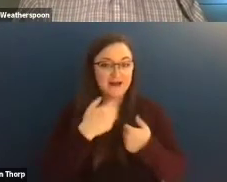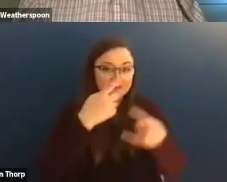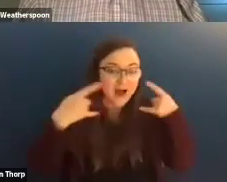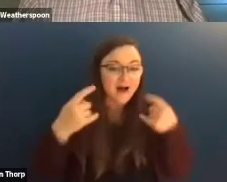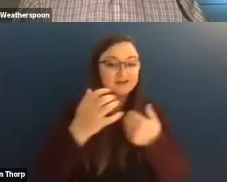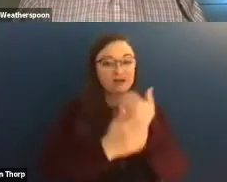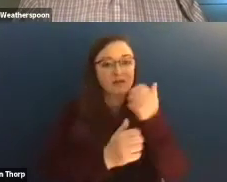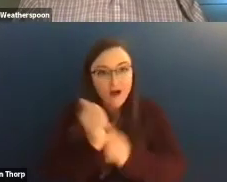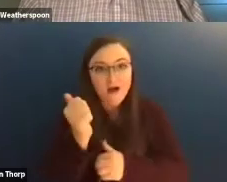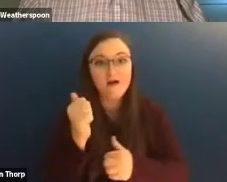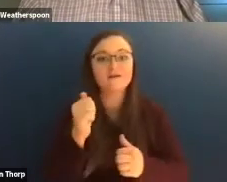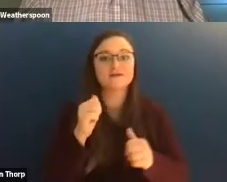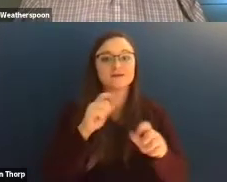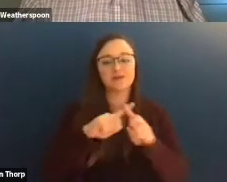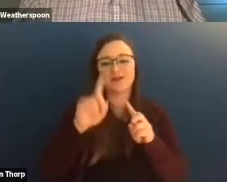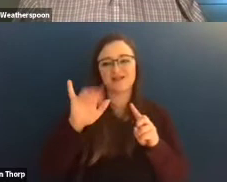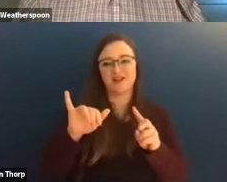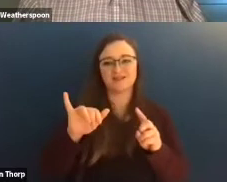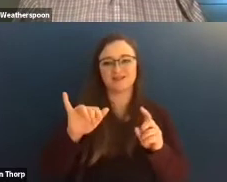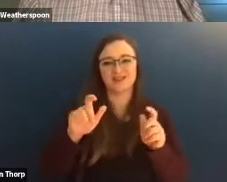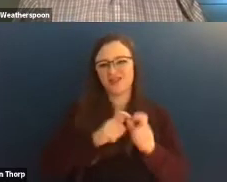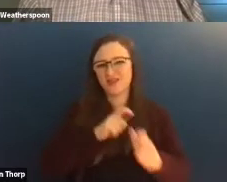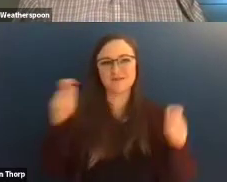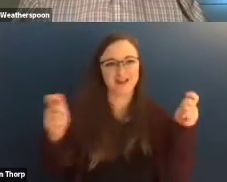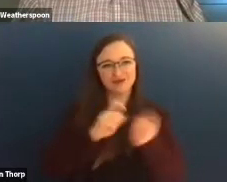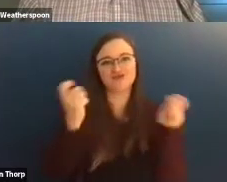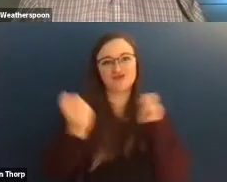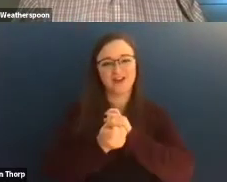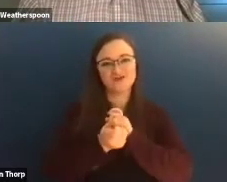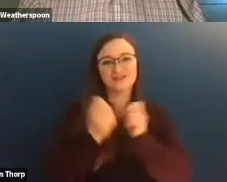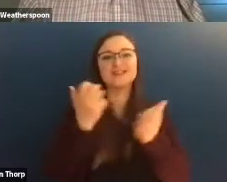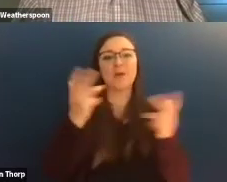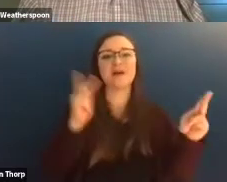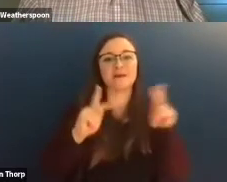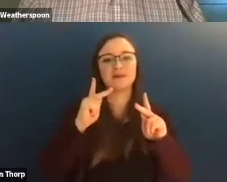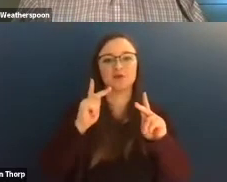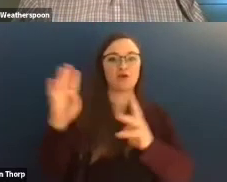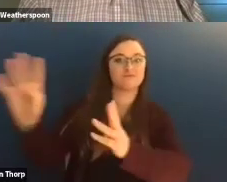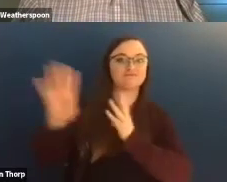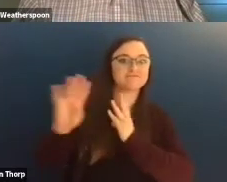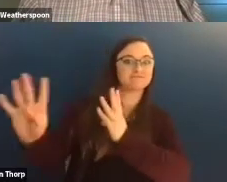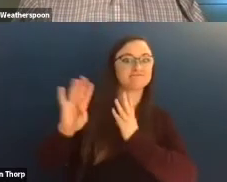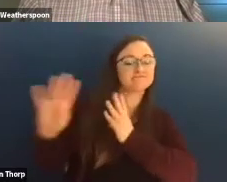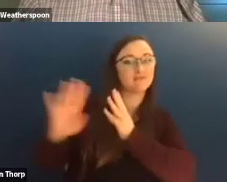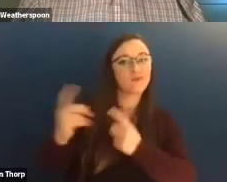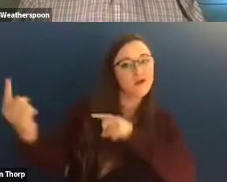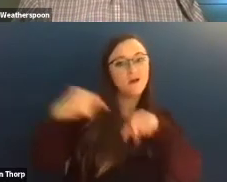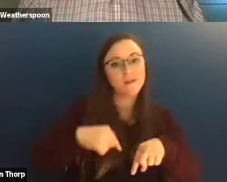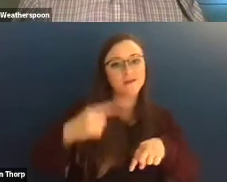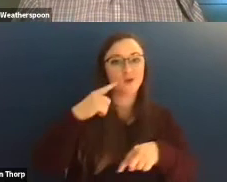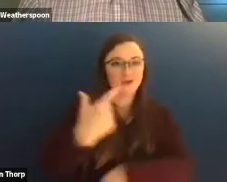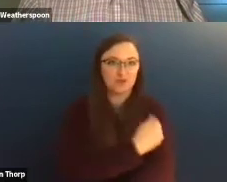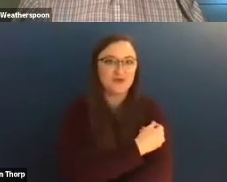that, but that's probably the biggest change is the volume of people that are coming in for immunizations and just making sure that we're protected.